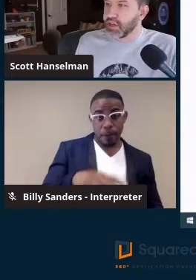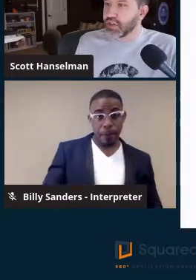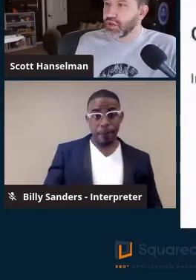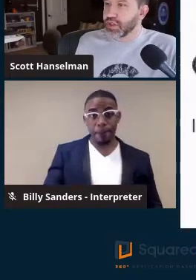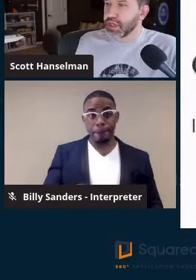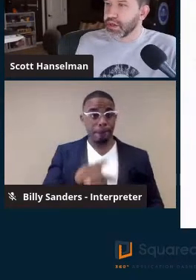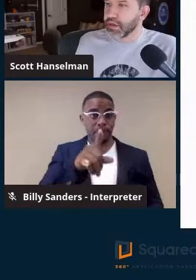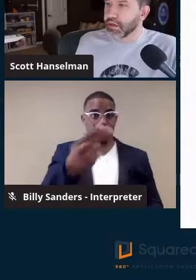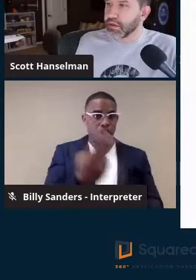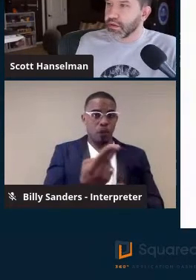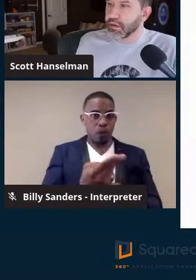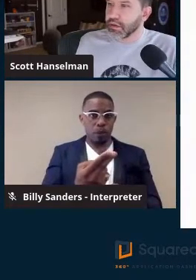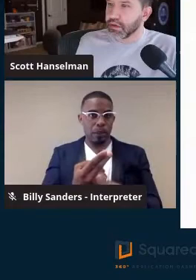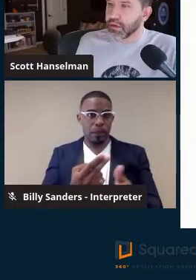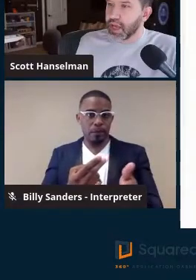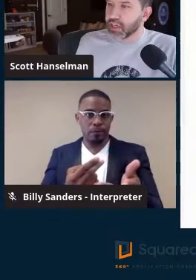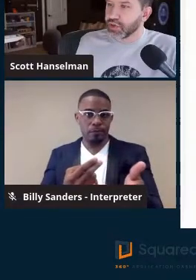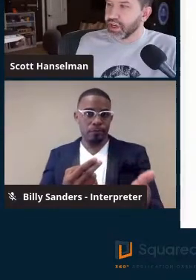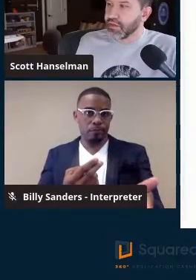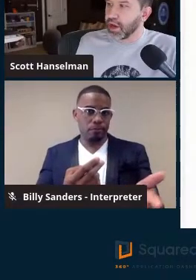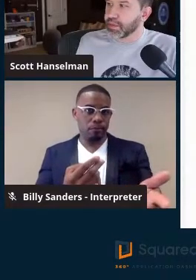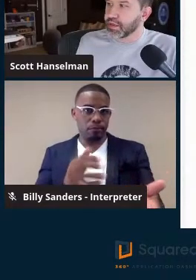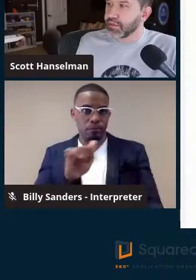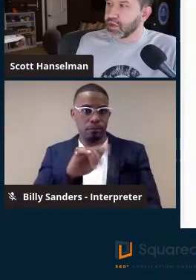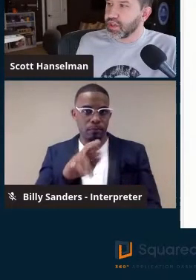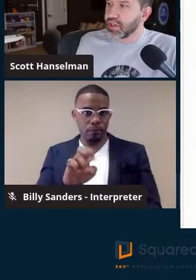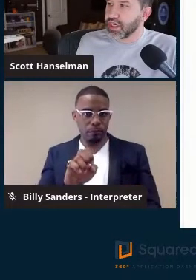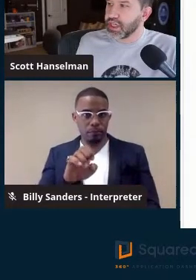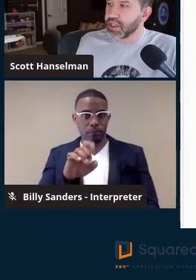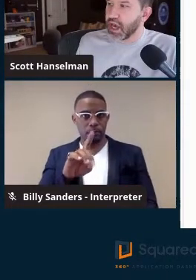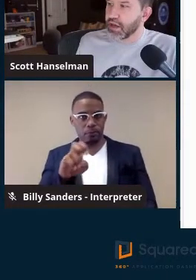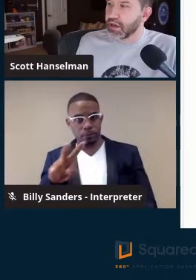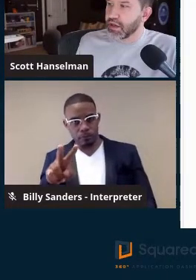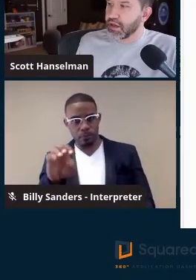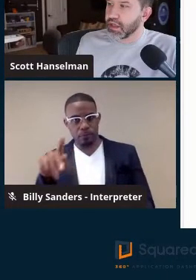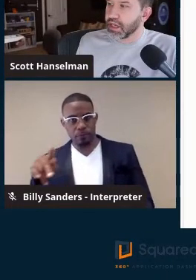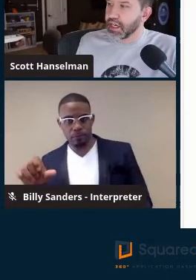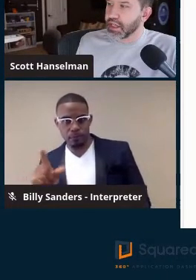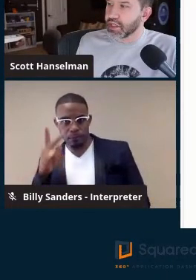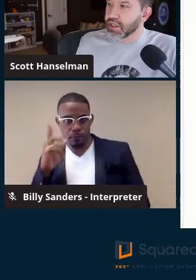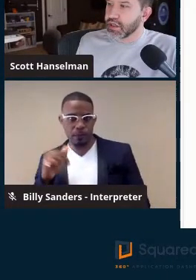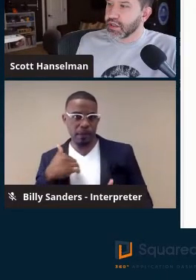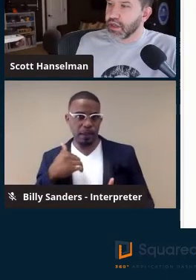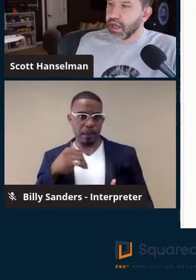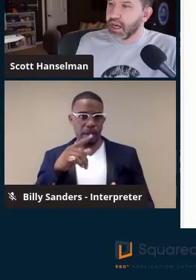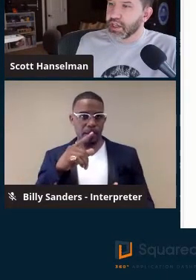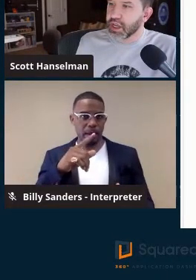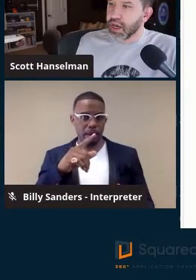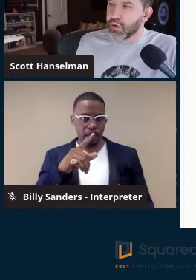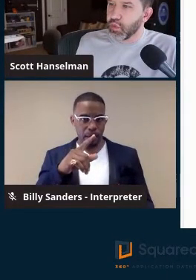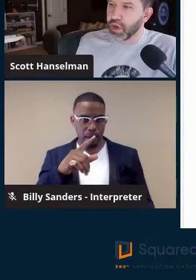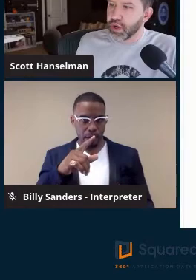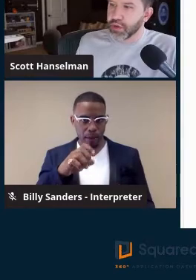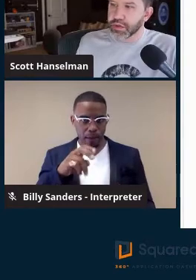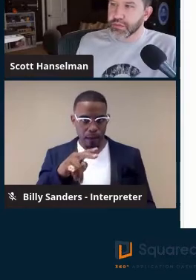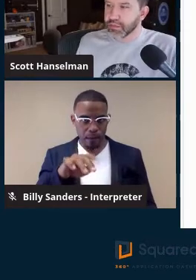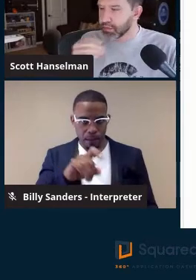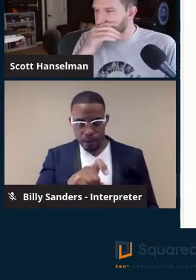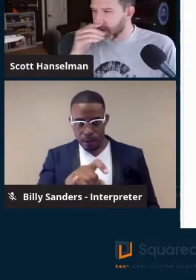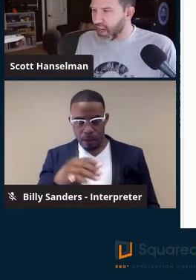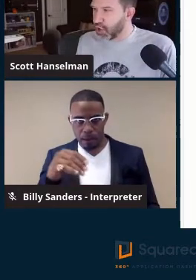and he's using Azure DevOps. You can see he's got Linux and he's got